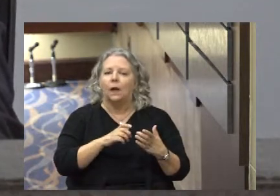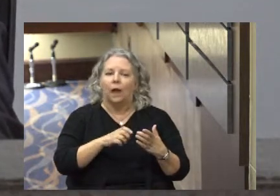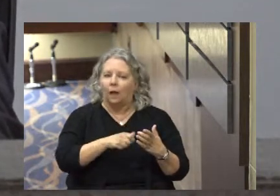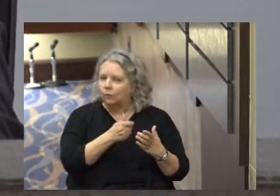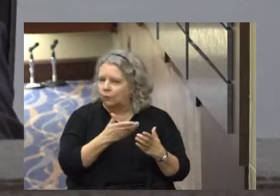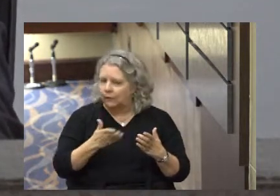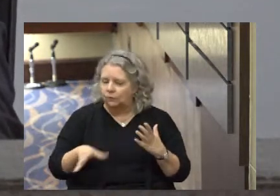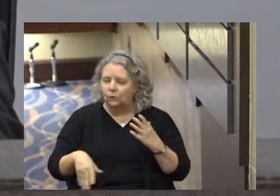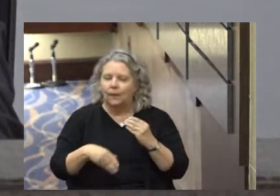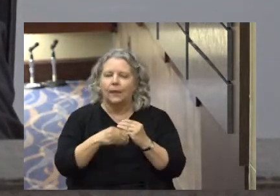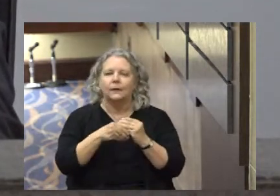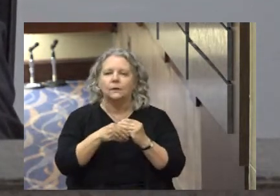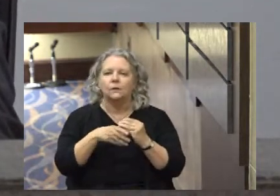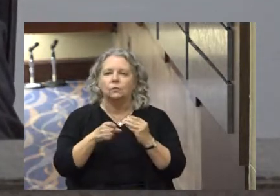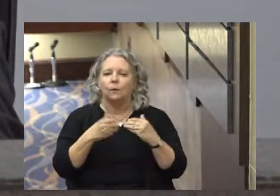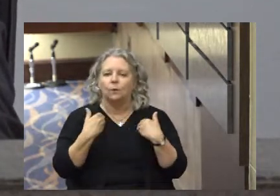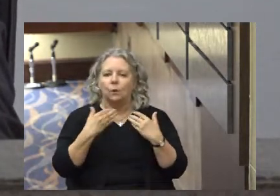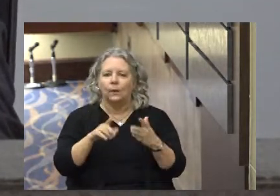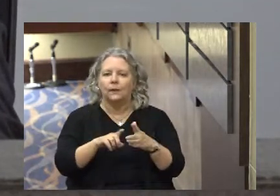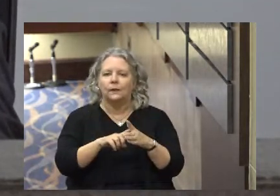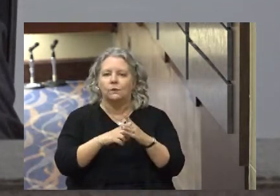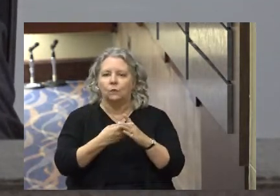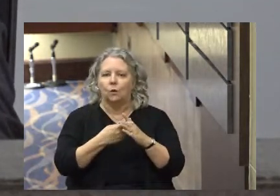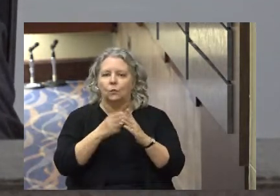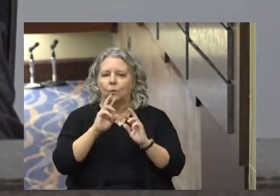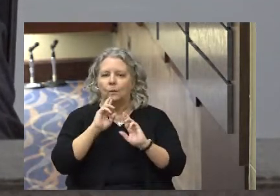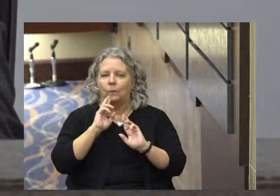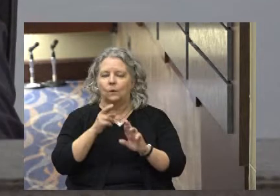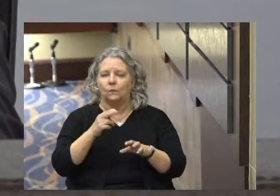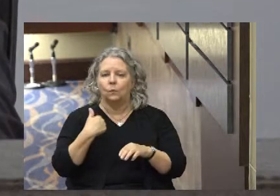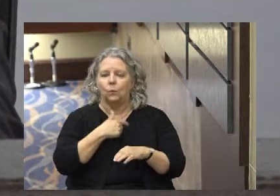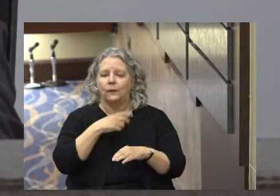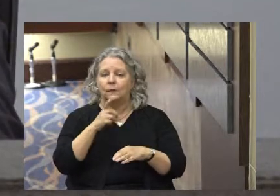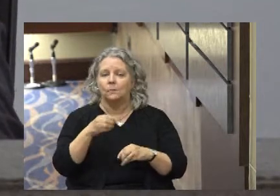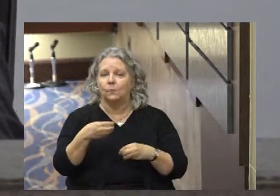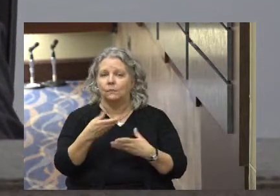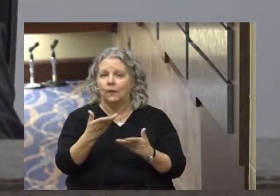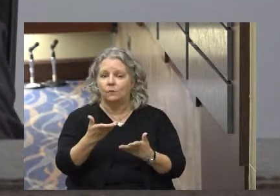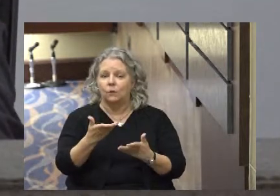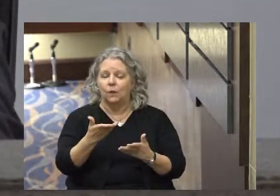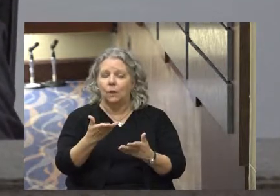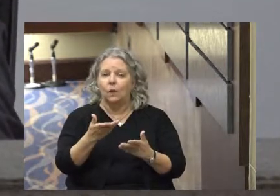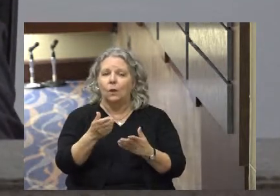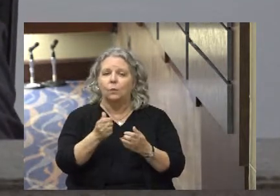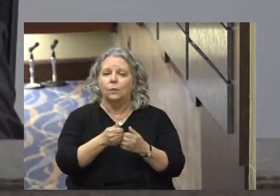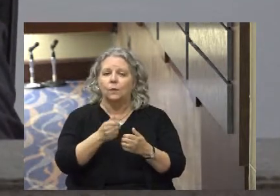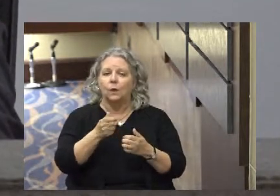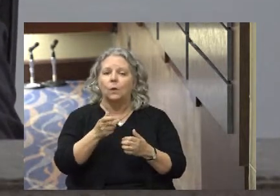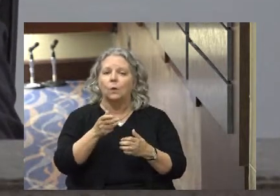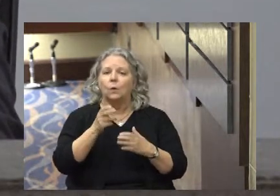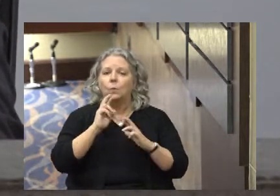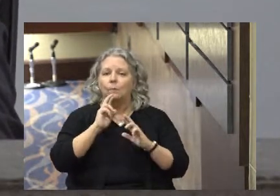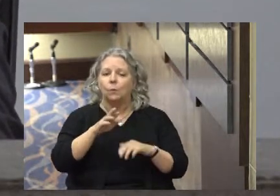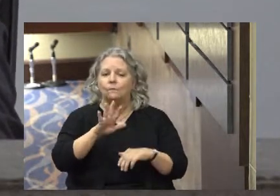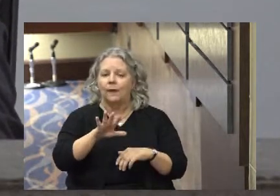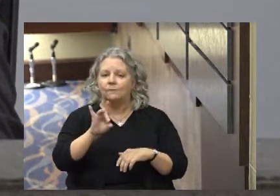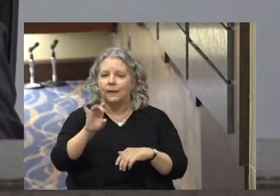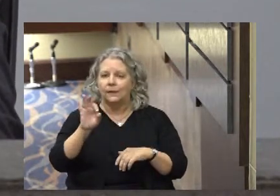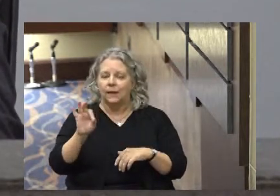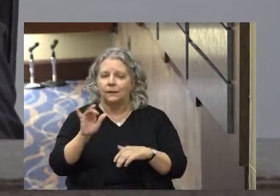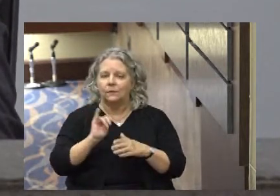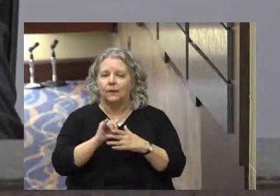informal reports. We did provide you with a informal report 589, which is an update on our third